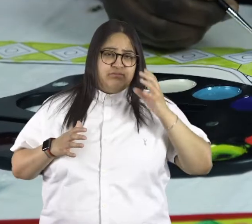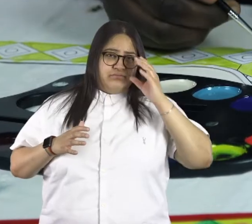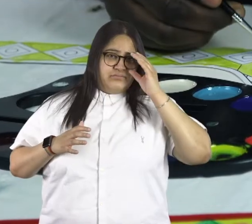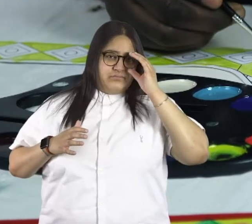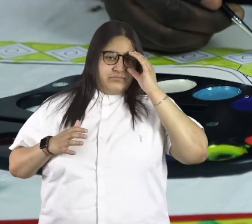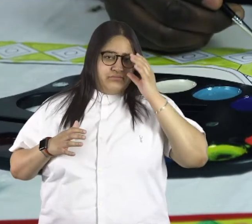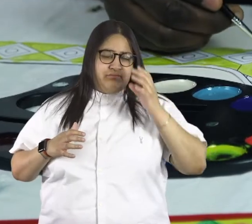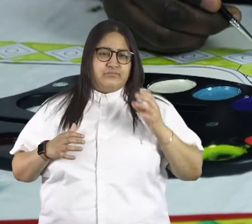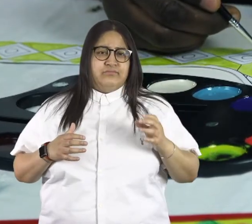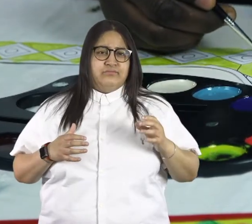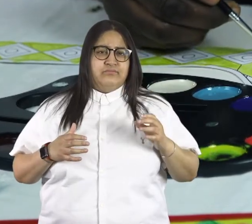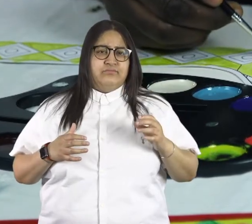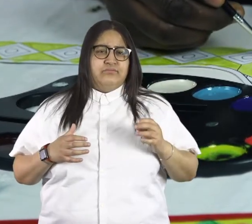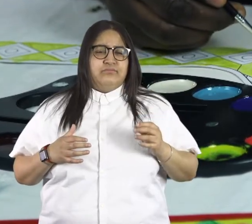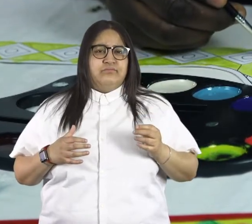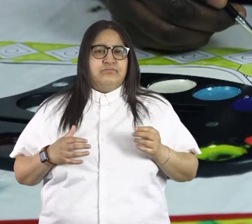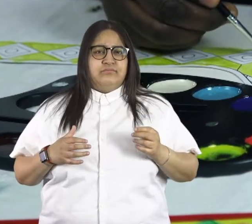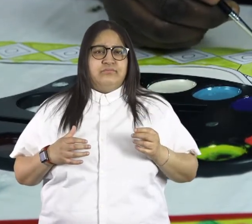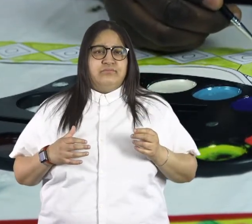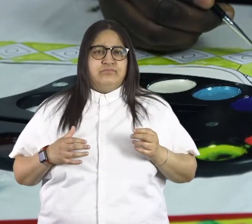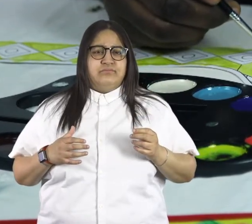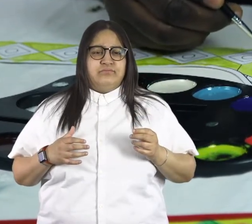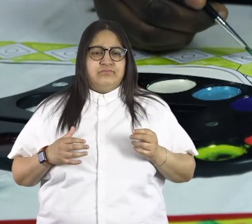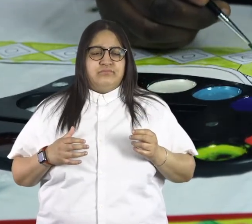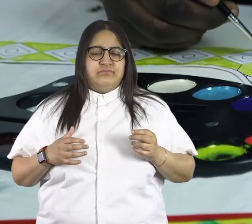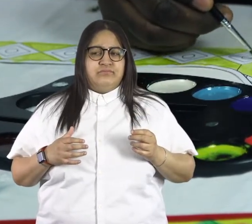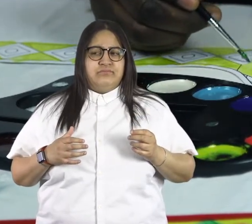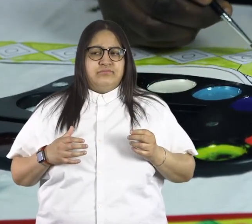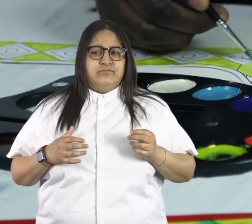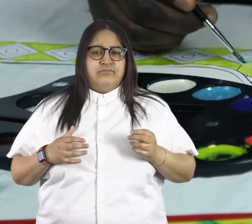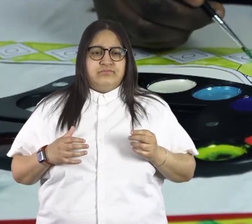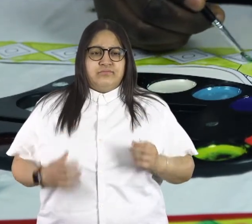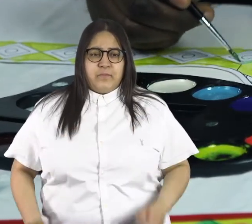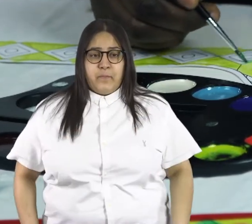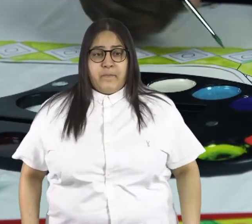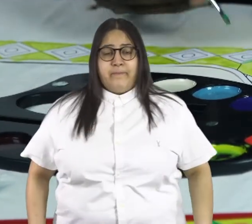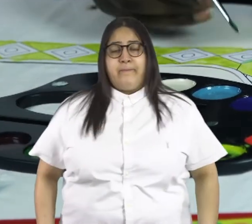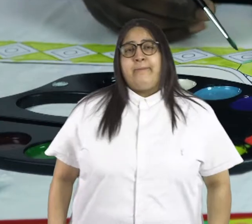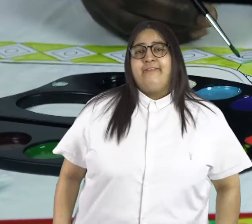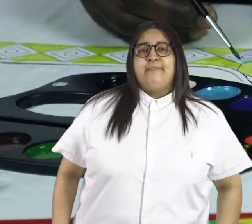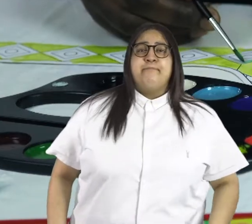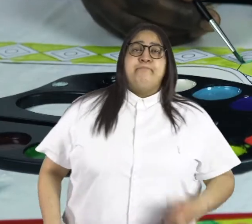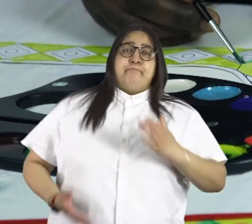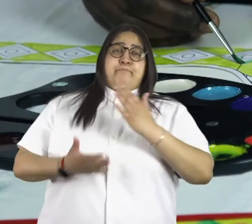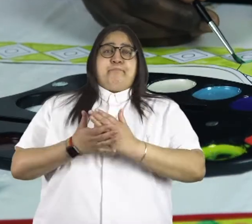Sometimes with art and craftsmanship and creativity, there is no perfect.